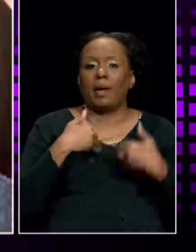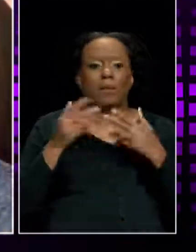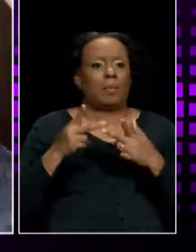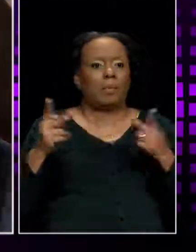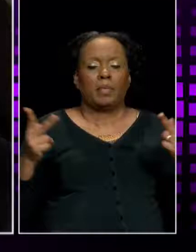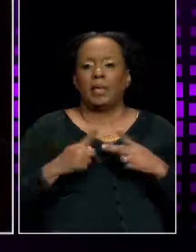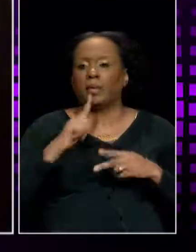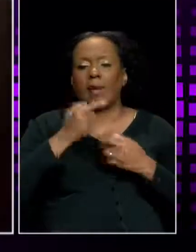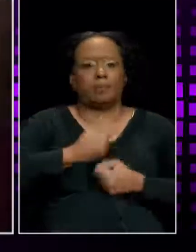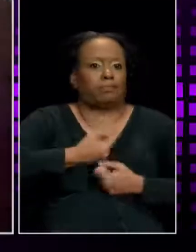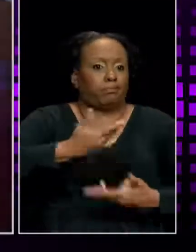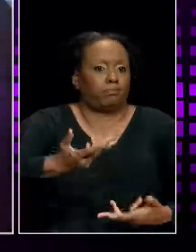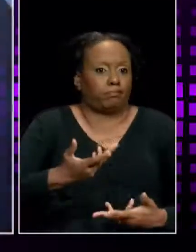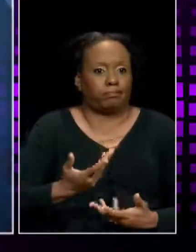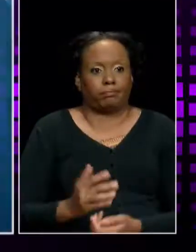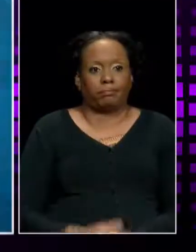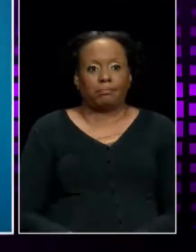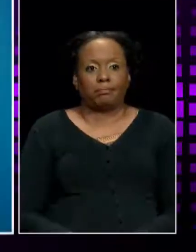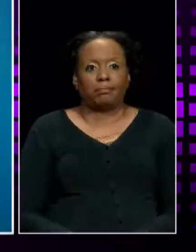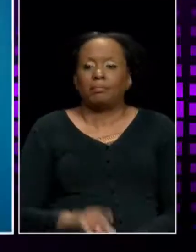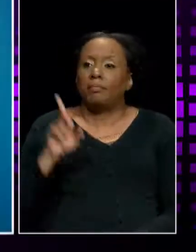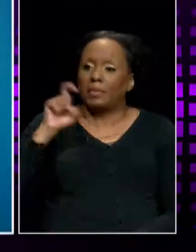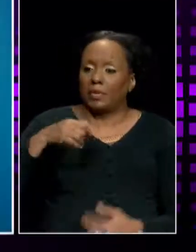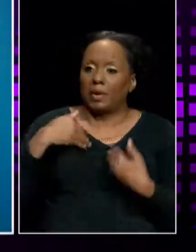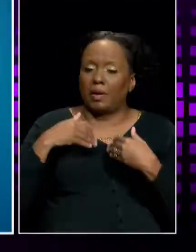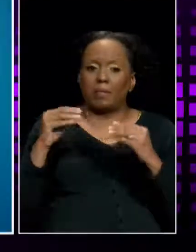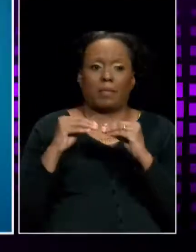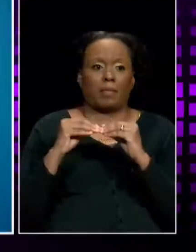like this is good. Yeah, definitely, we should have more.